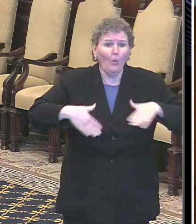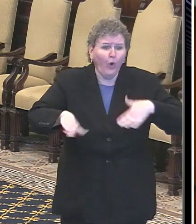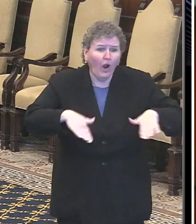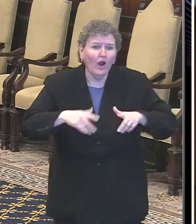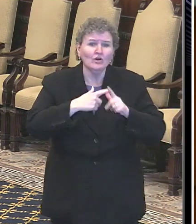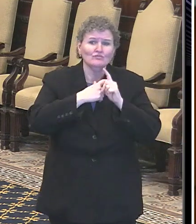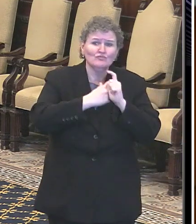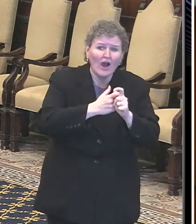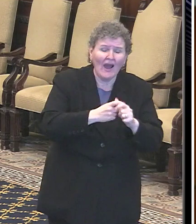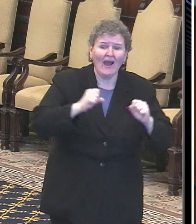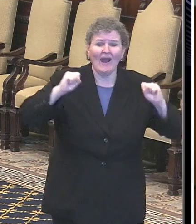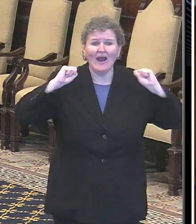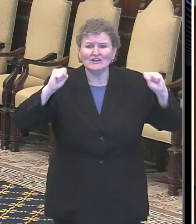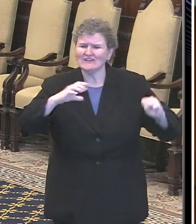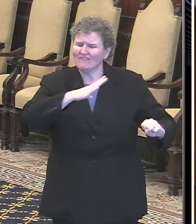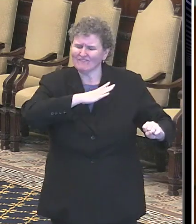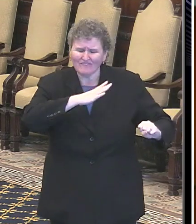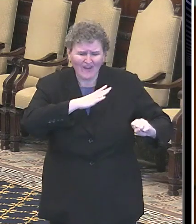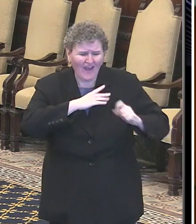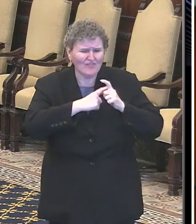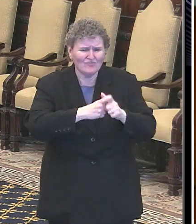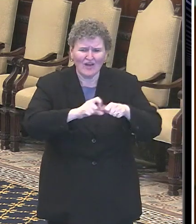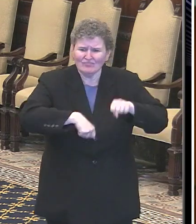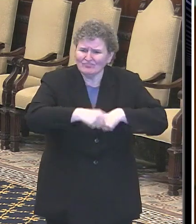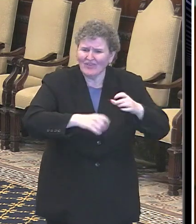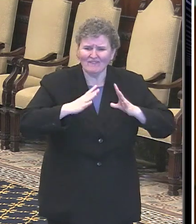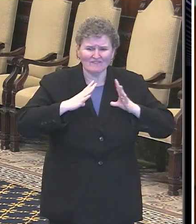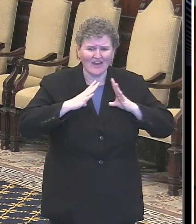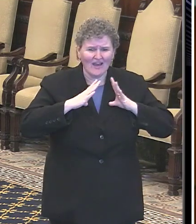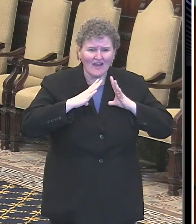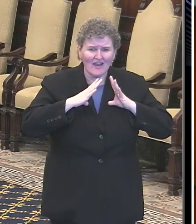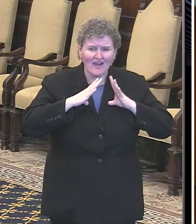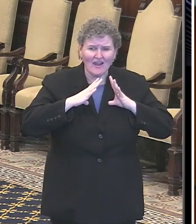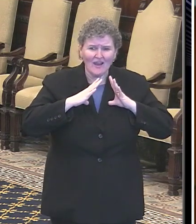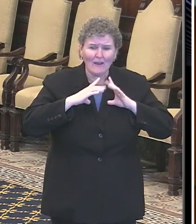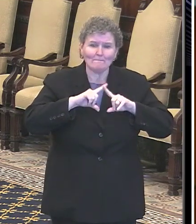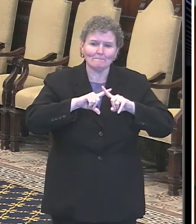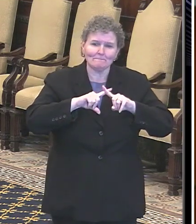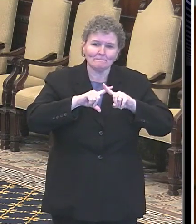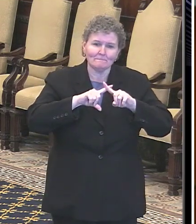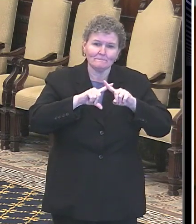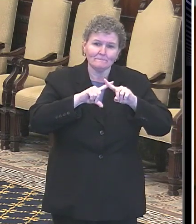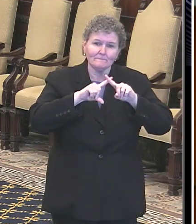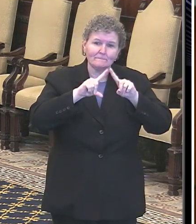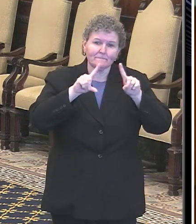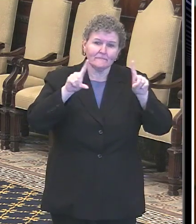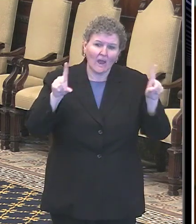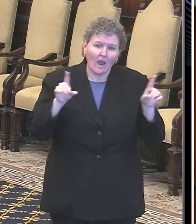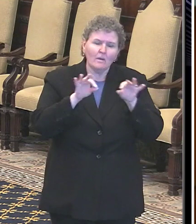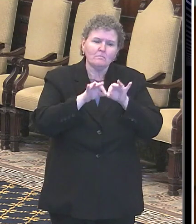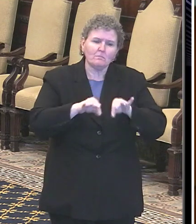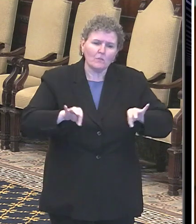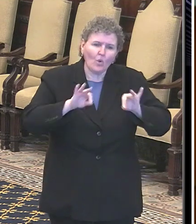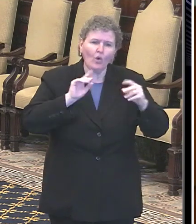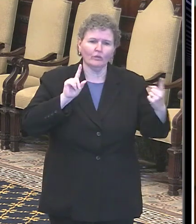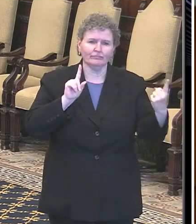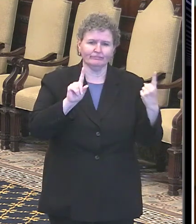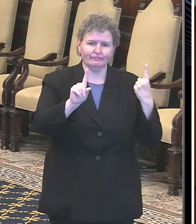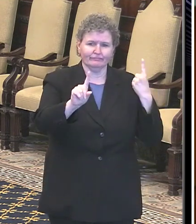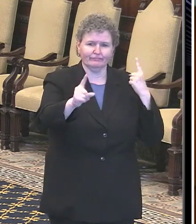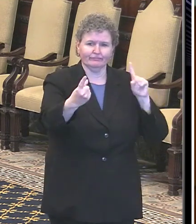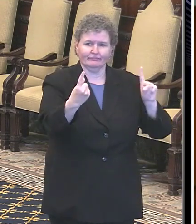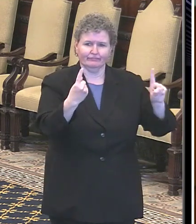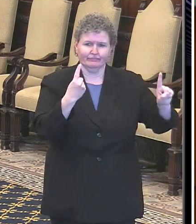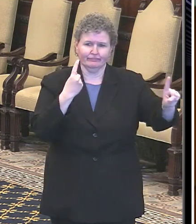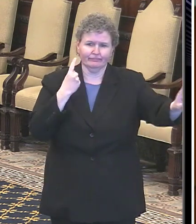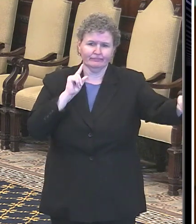for a run or a bike ride, just to get exercise to get through this, as long as they stay away from other people. And I haven't been out there. I don't see an awful lot of people being